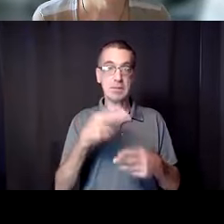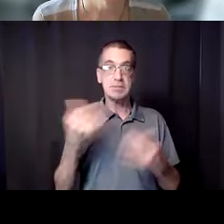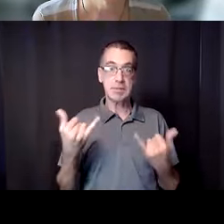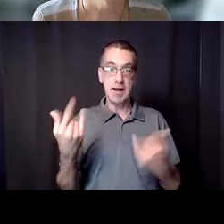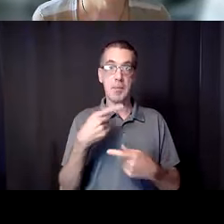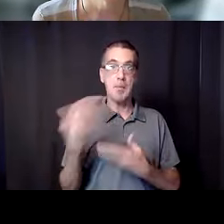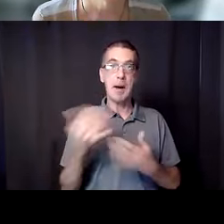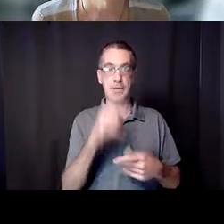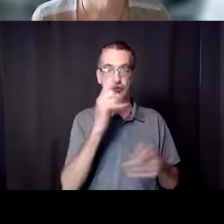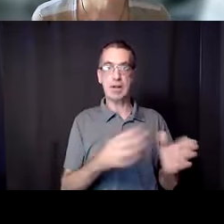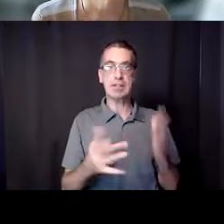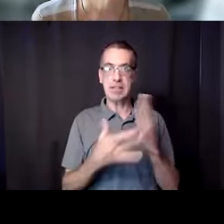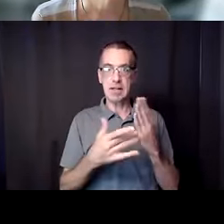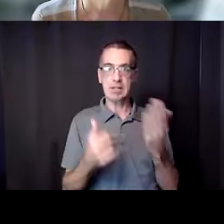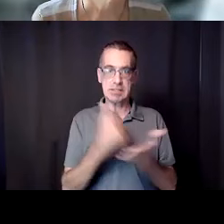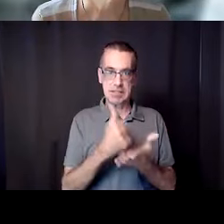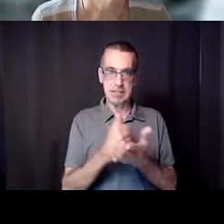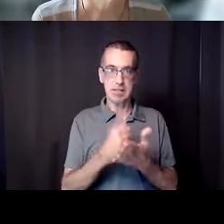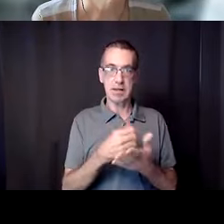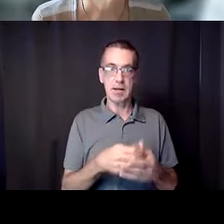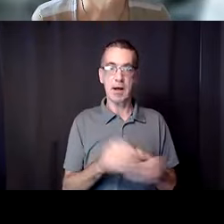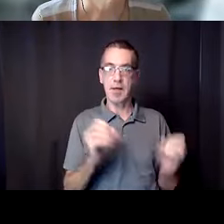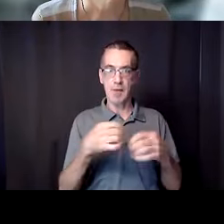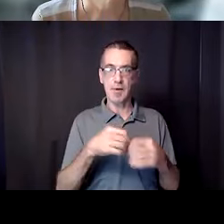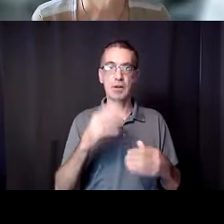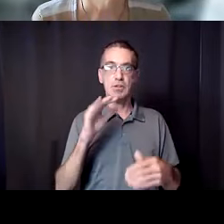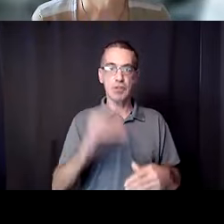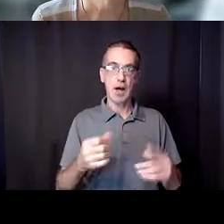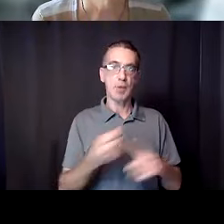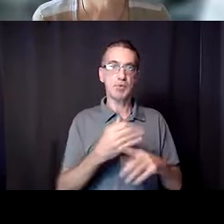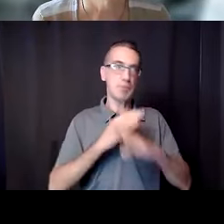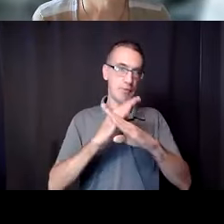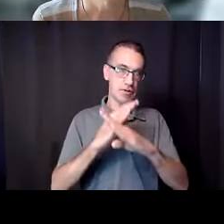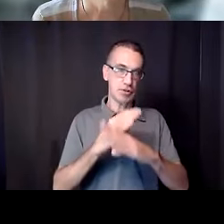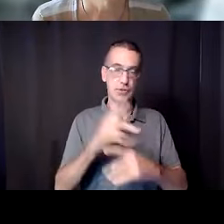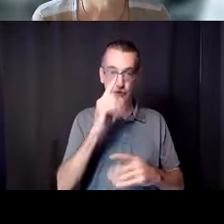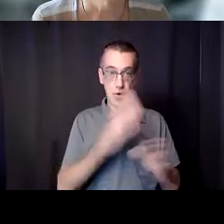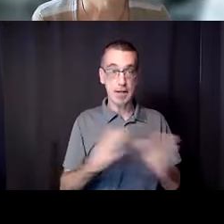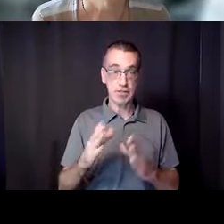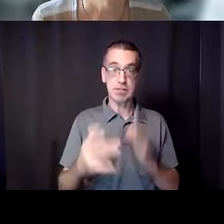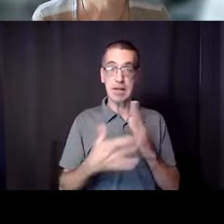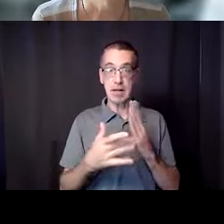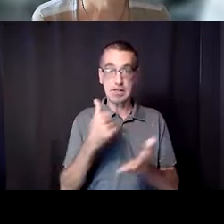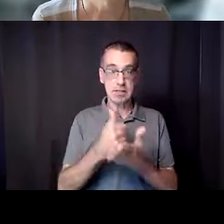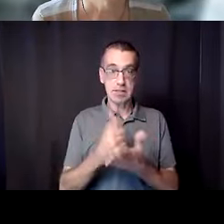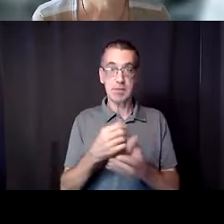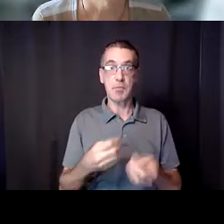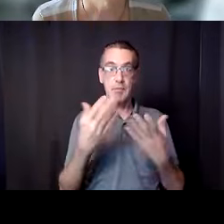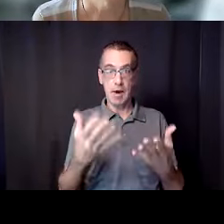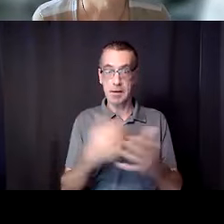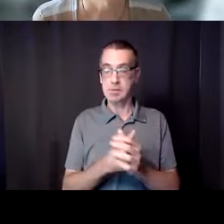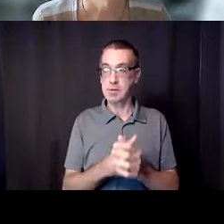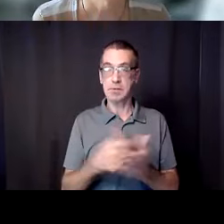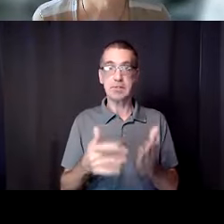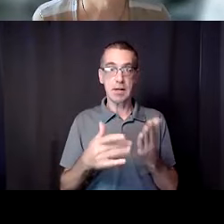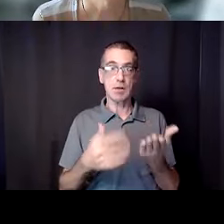by Strategies Technical Assistance and the Office of Child Abuse Prevention. Strategies Technical Assistance provides